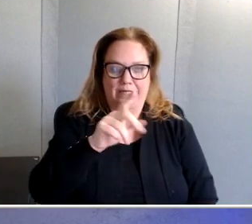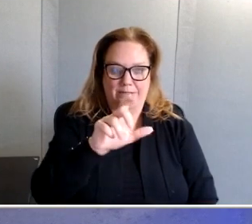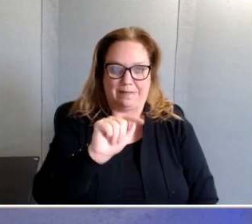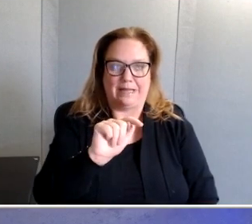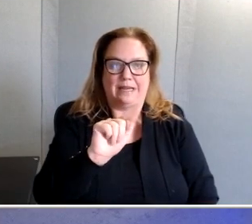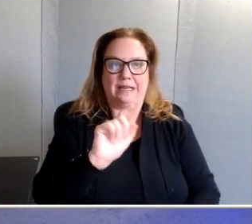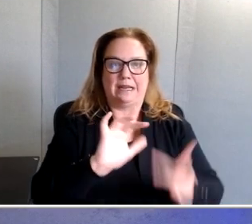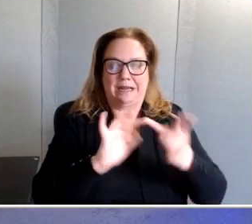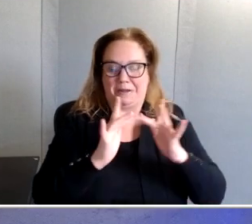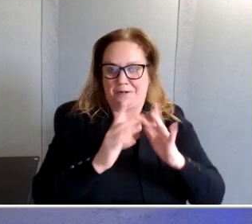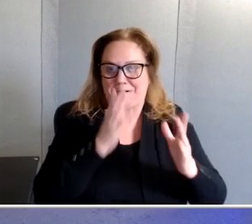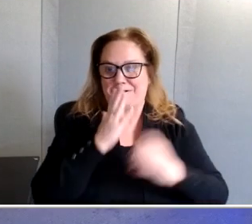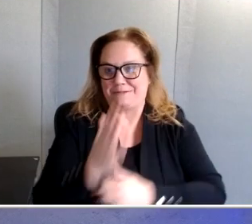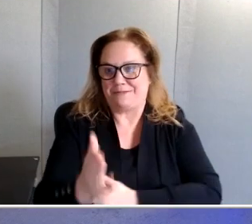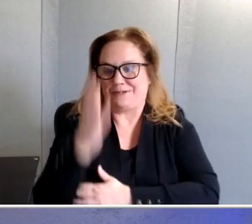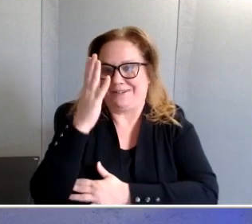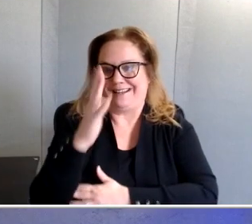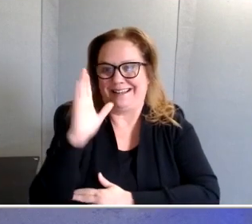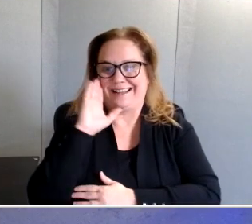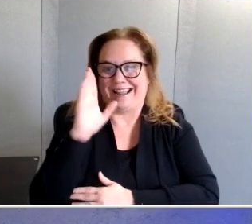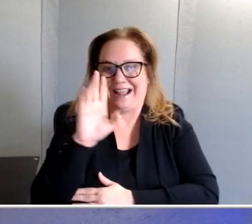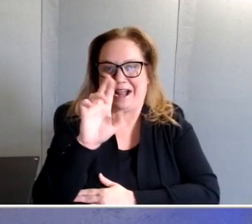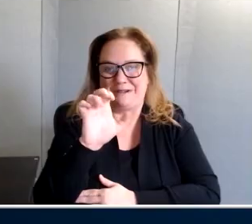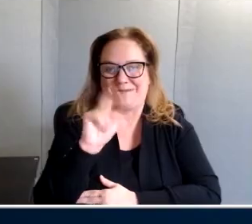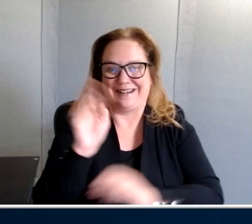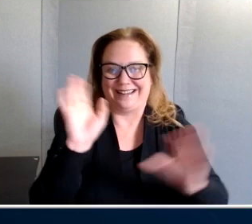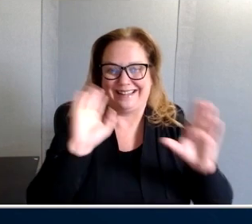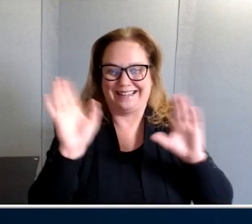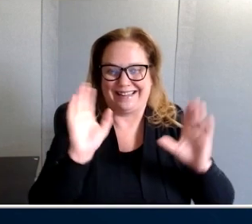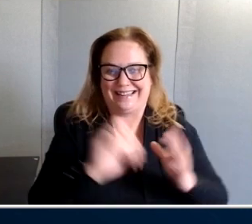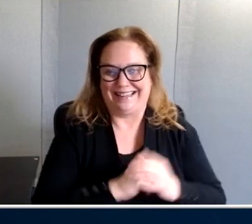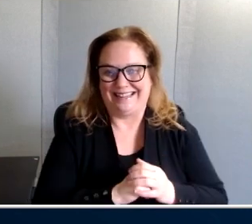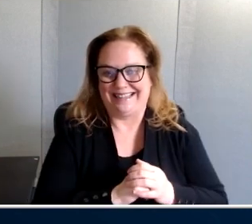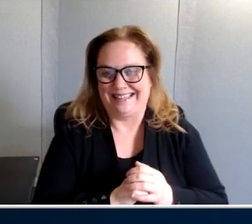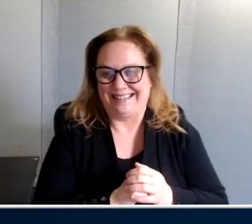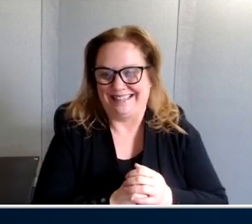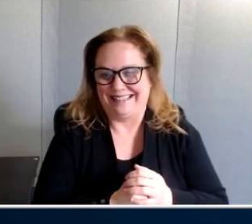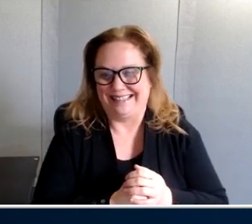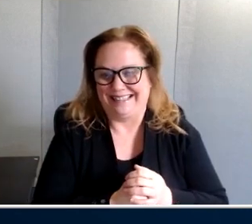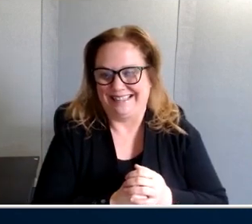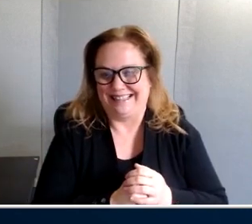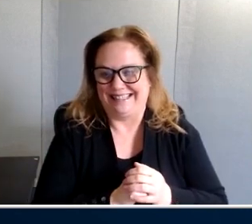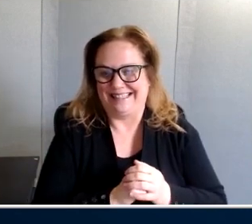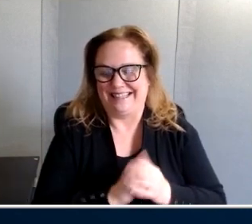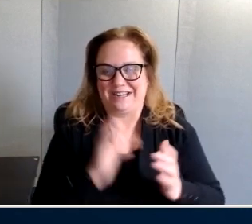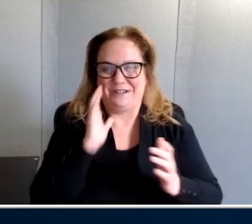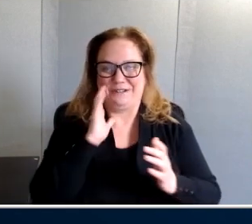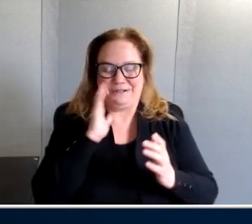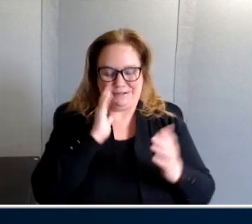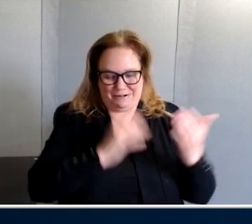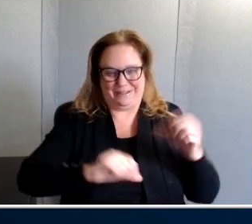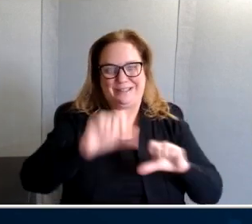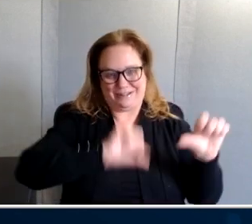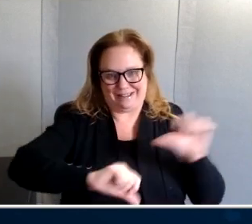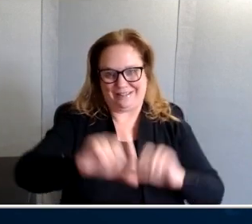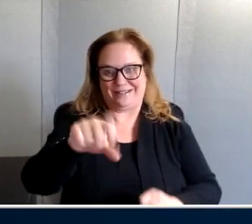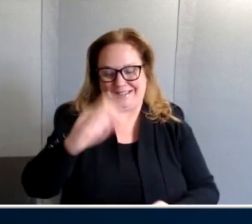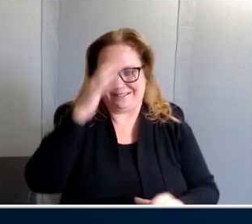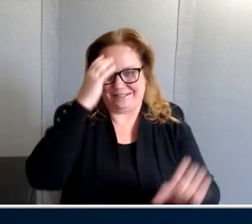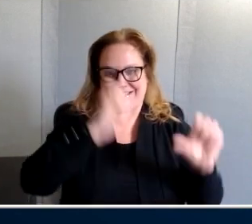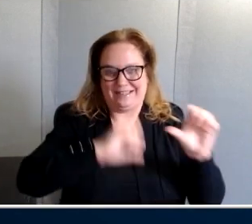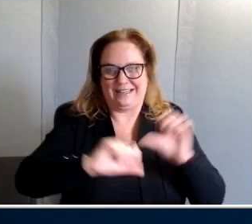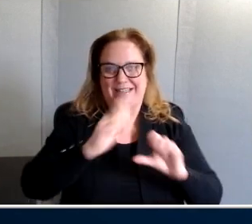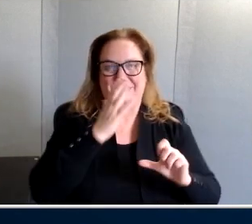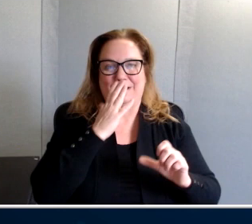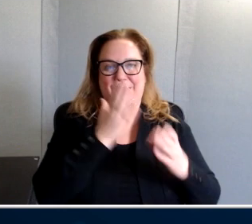you as well. Good morning. Thank you. Hi, Brian. Hi, how you doing? You know each other well. We do. You do. He does a lot of good stuff.